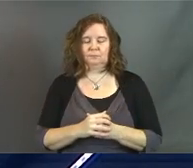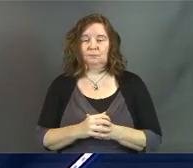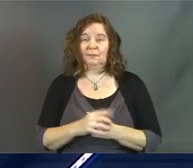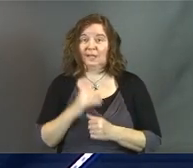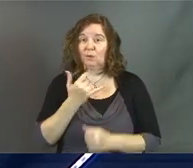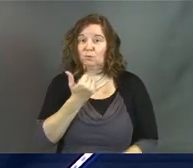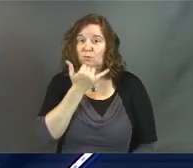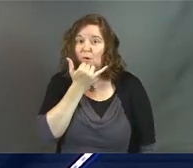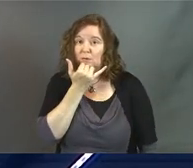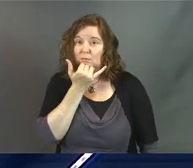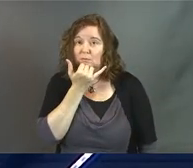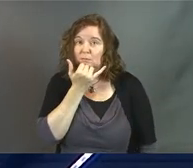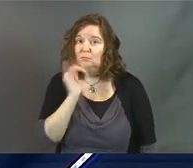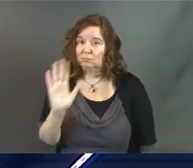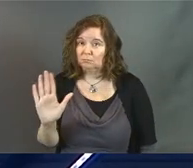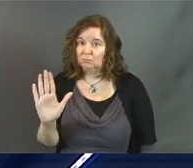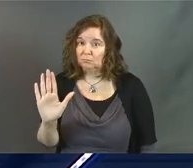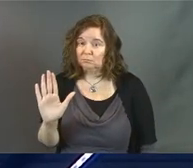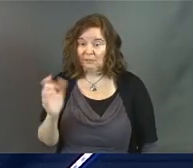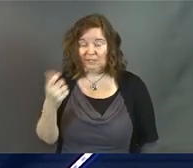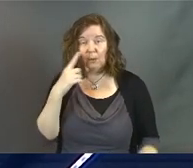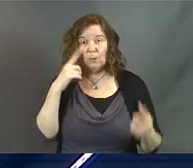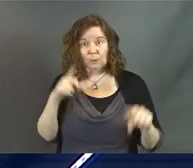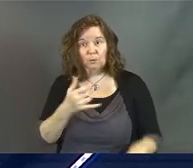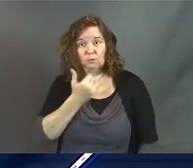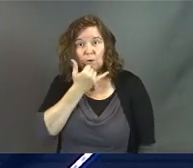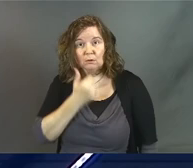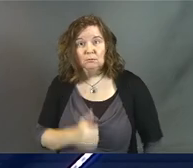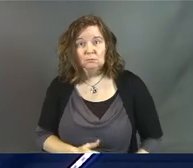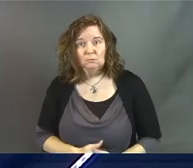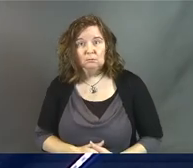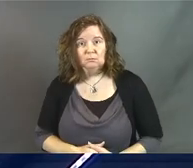it was wrong. Can we agree it was wrong?